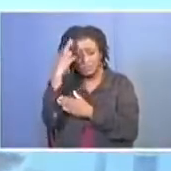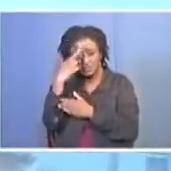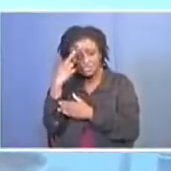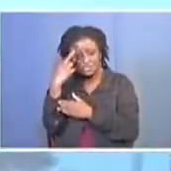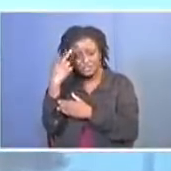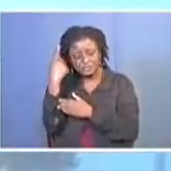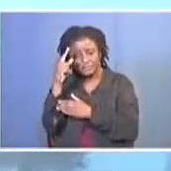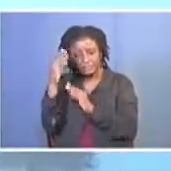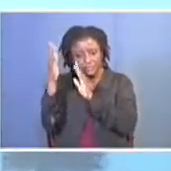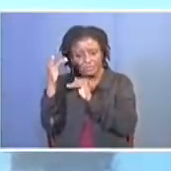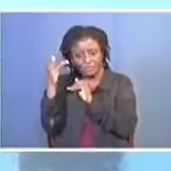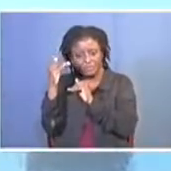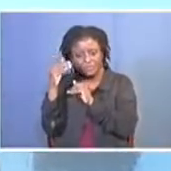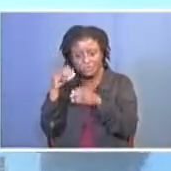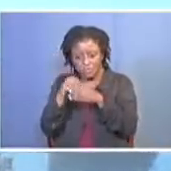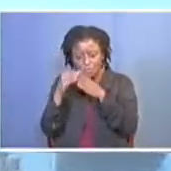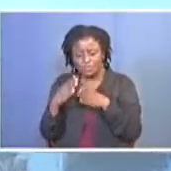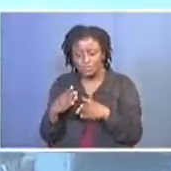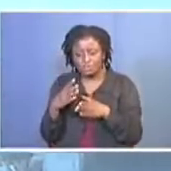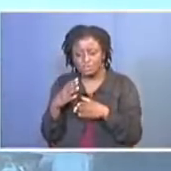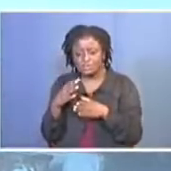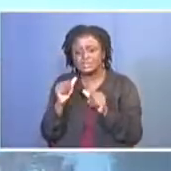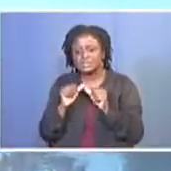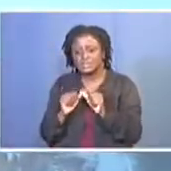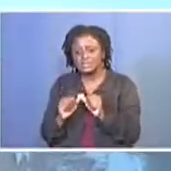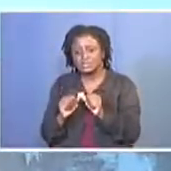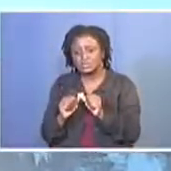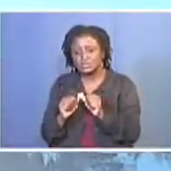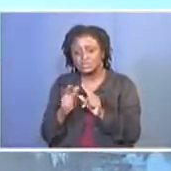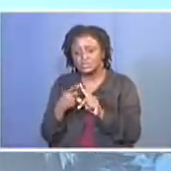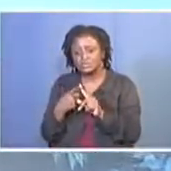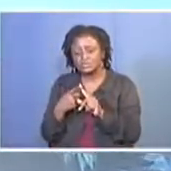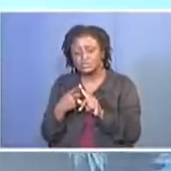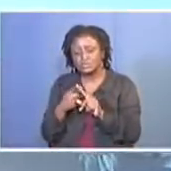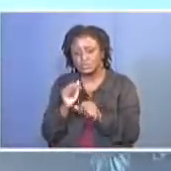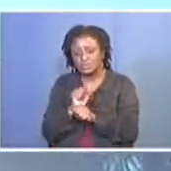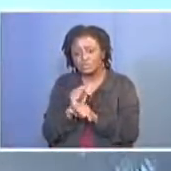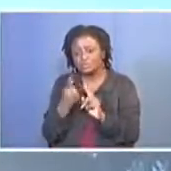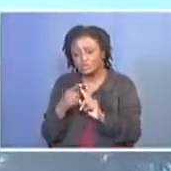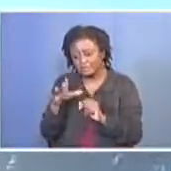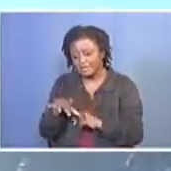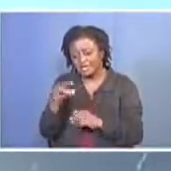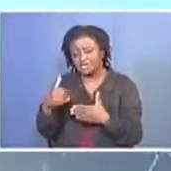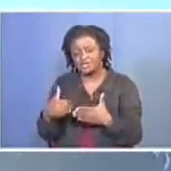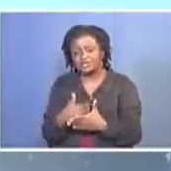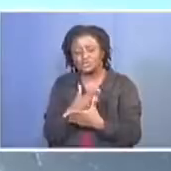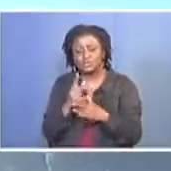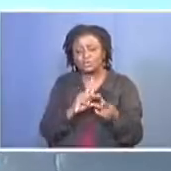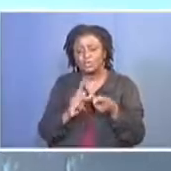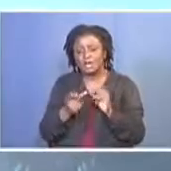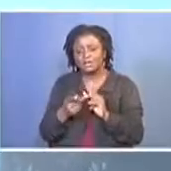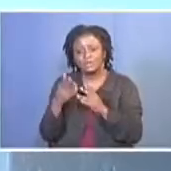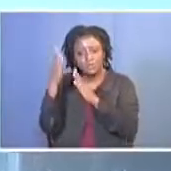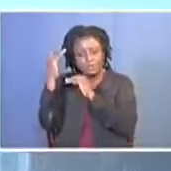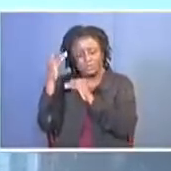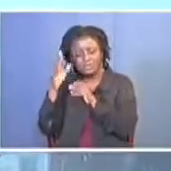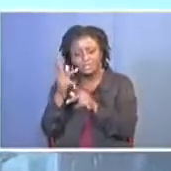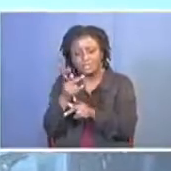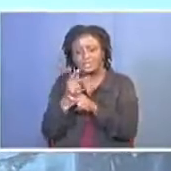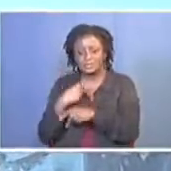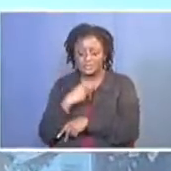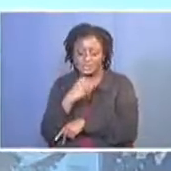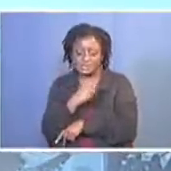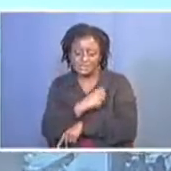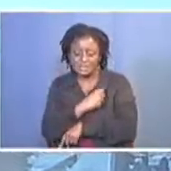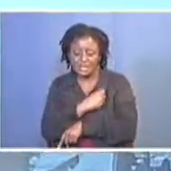of the iconic property continue the push to find a new partner and hopefully keep staffers employed. Cleopatra